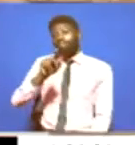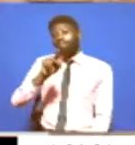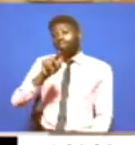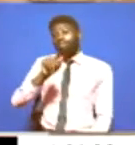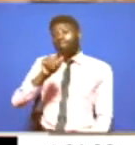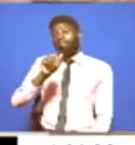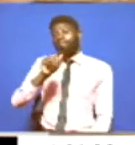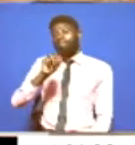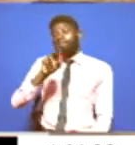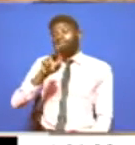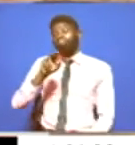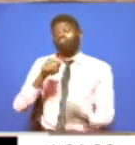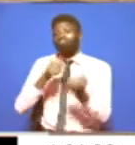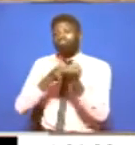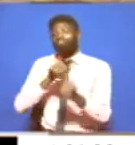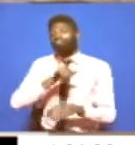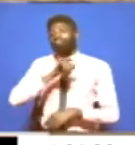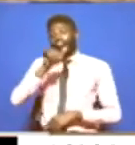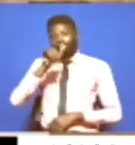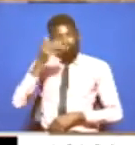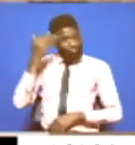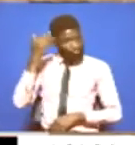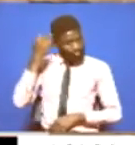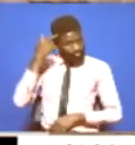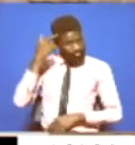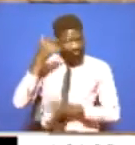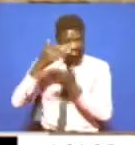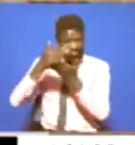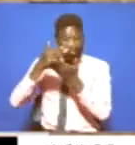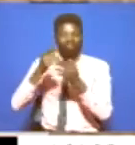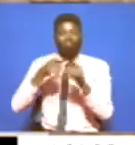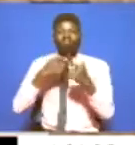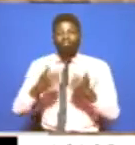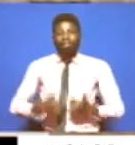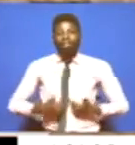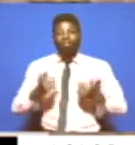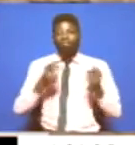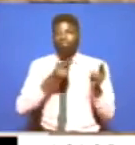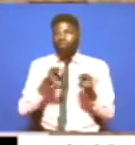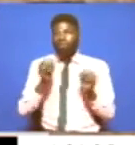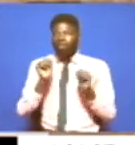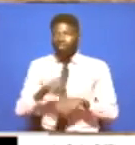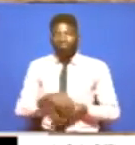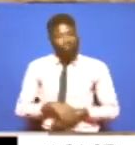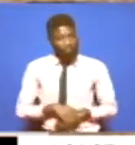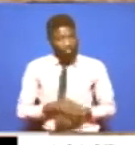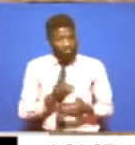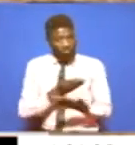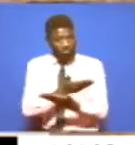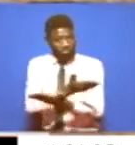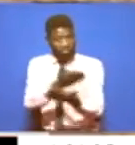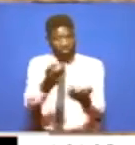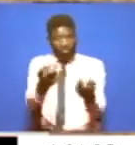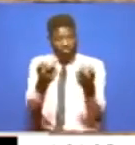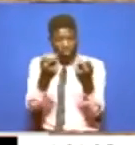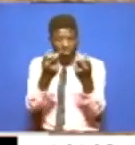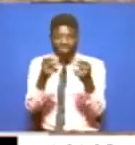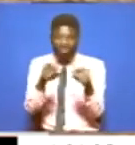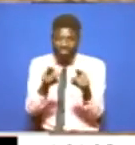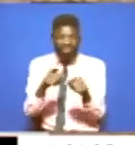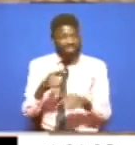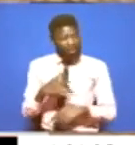life. Wenye wananiangalia tu waone huruma tu za Mungu na macho ya